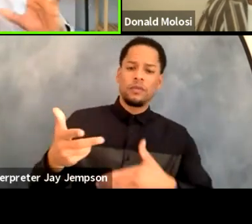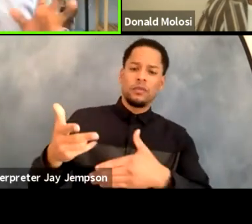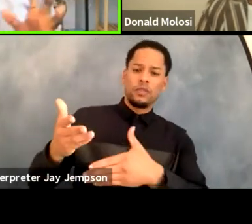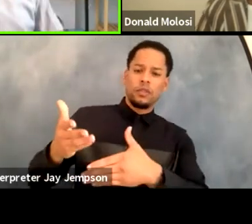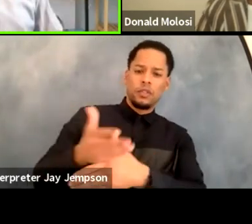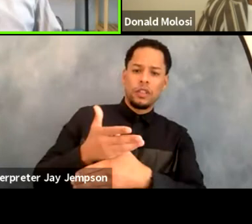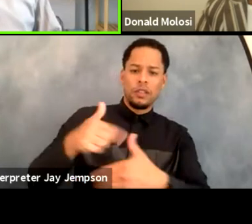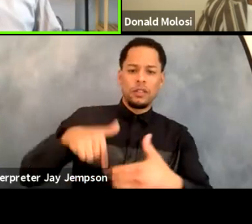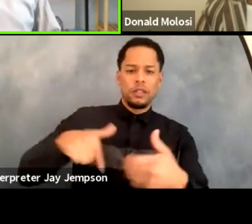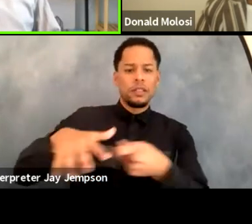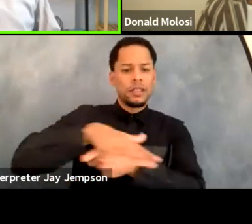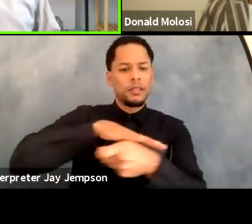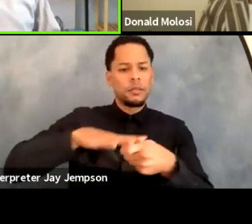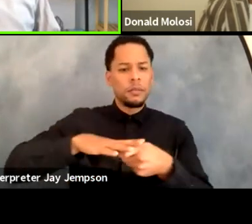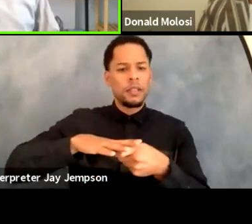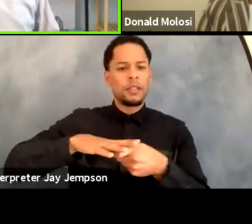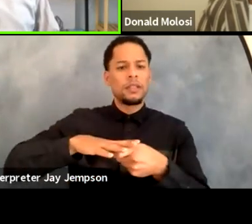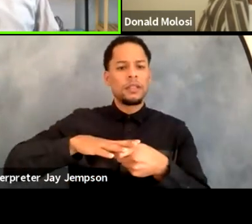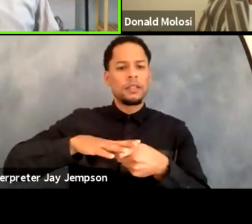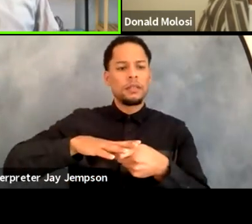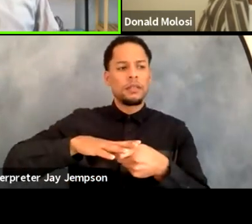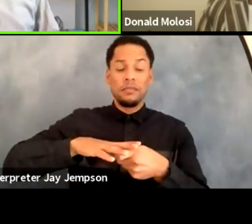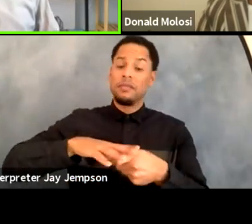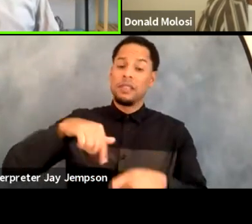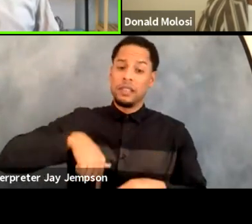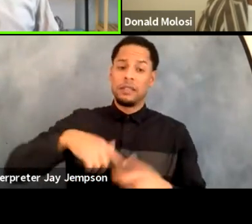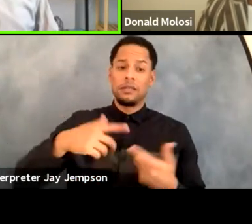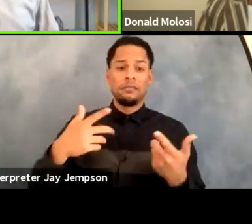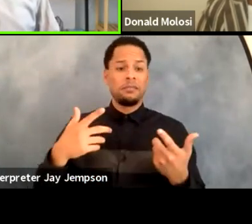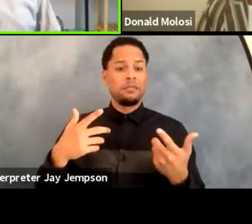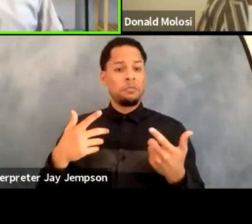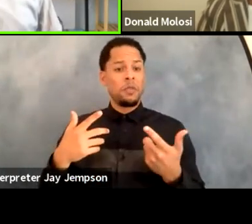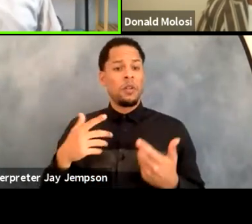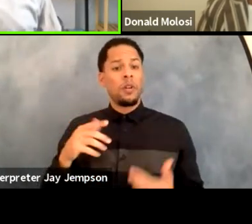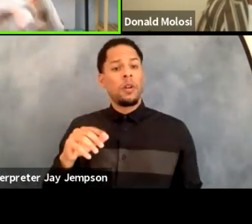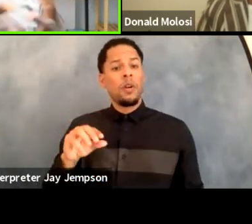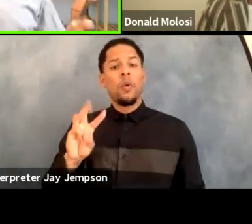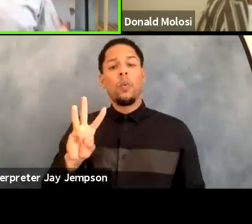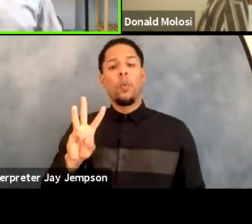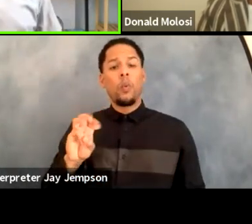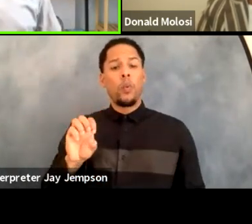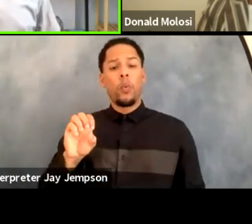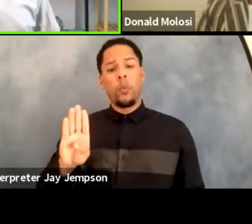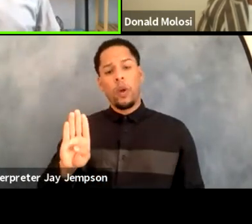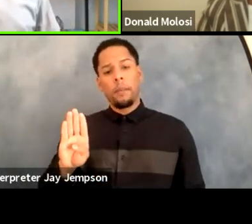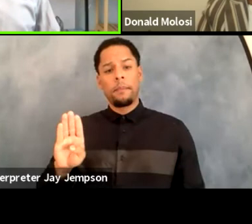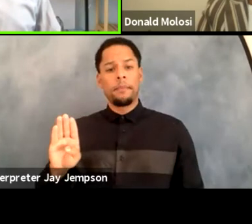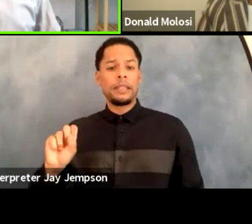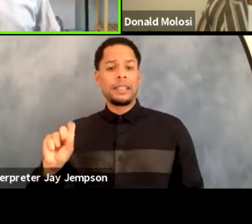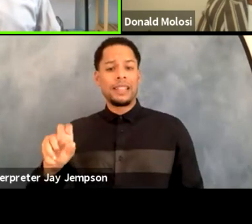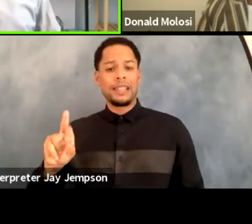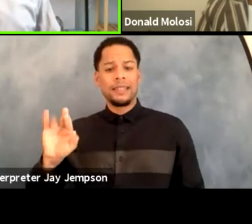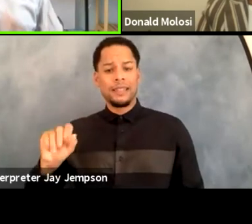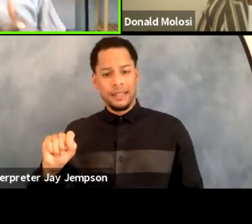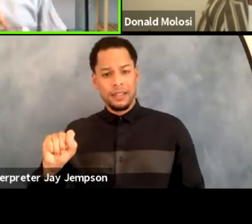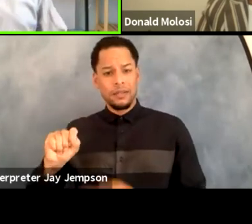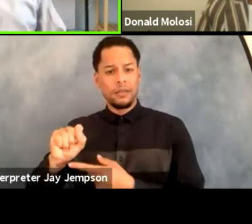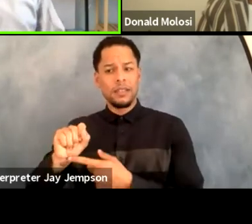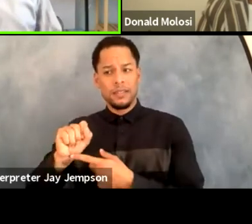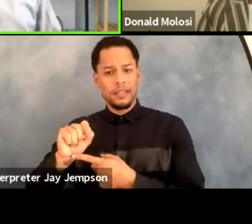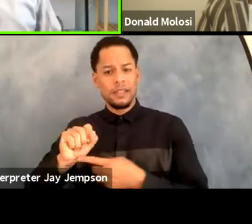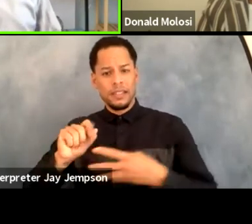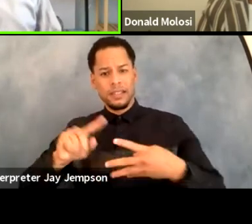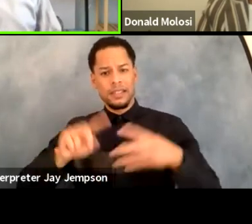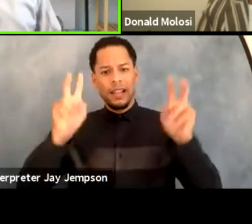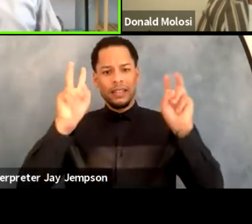an interesting web series, I have to say, putting it together, because I had to really ask myself some of these questions,